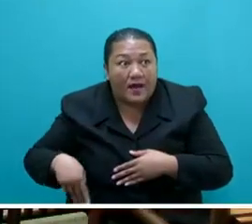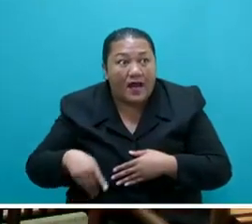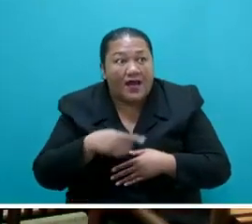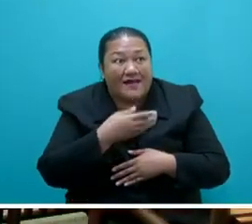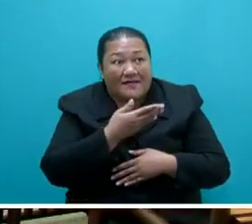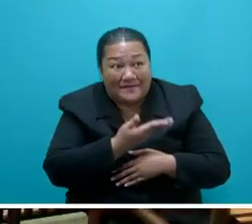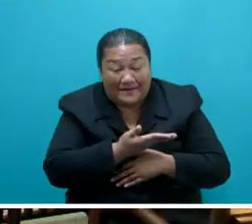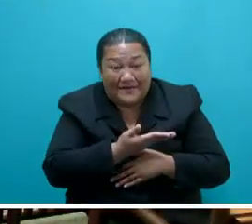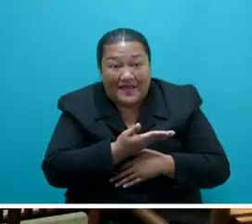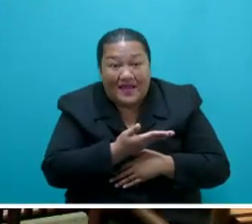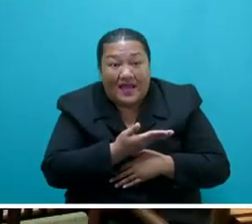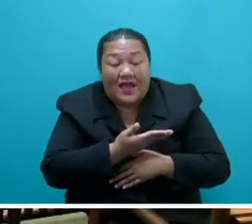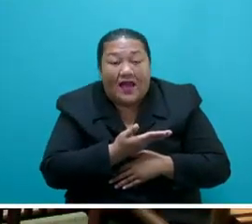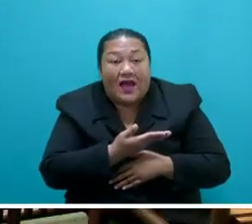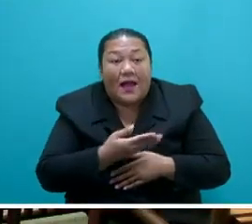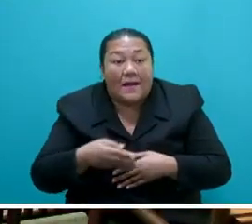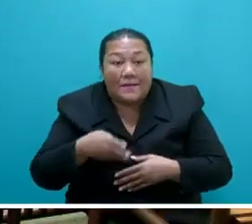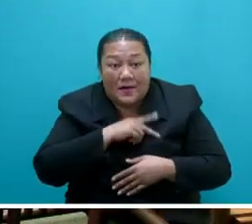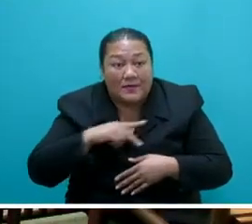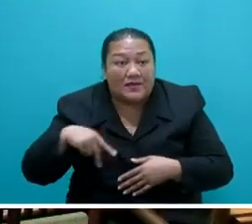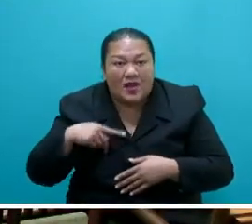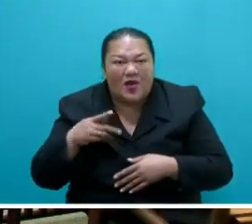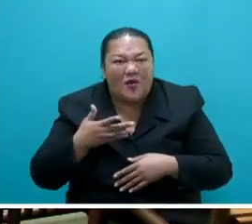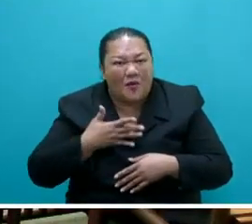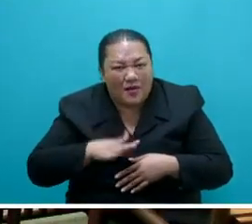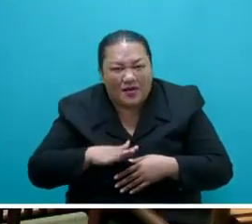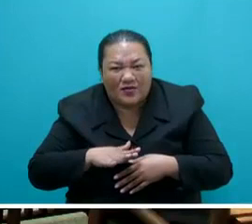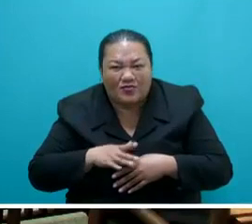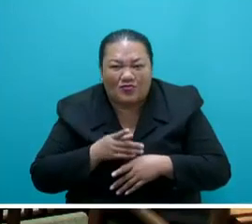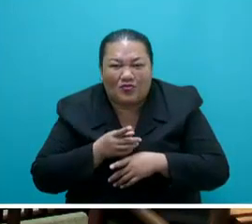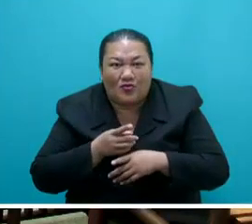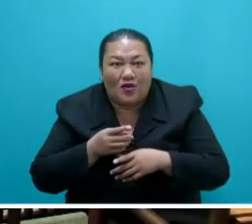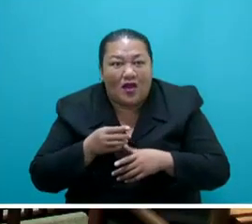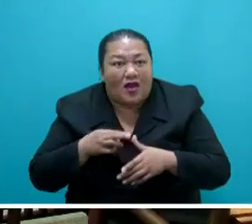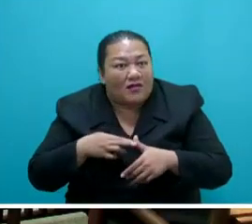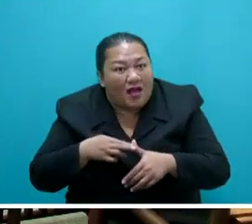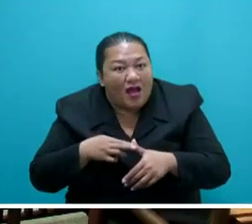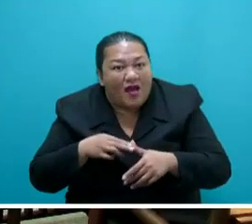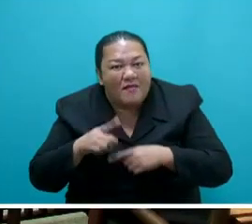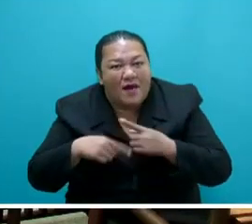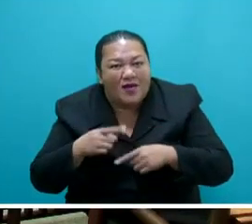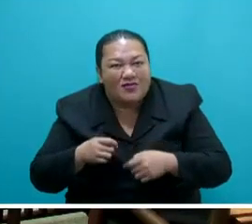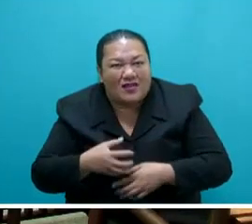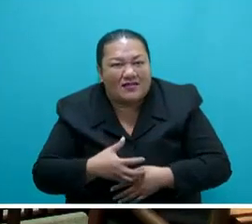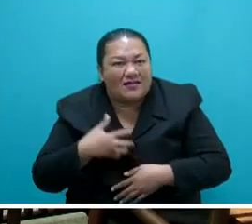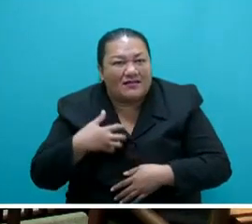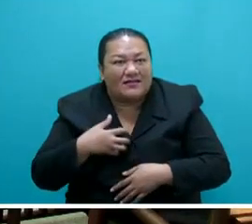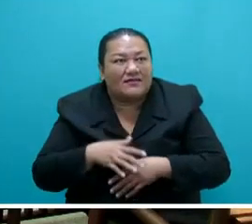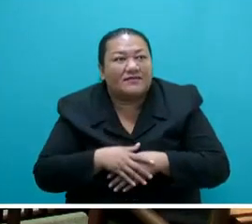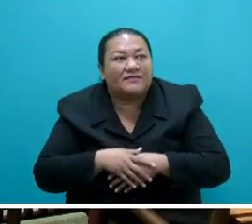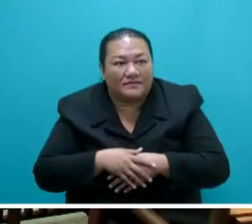on this. Should not be any disturbance. You have the floor, sir. Excuse me.